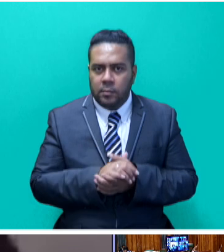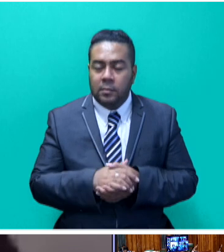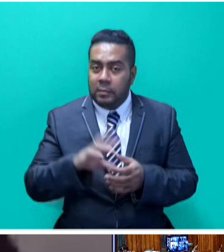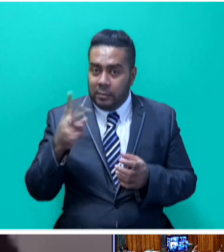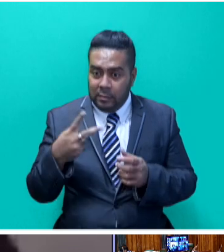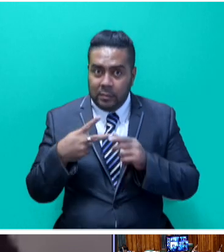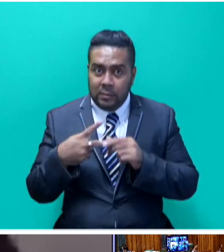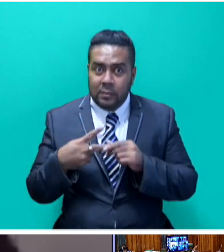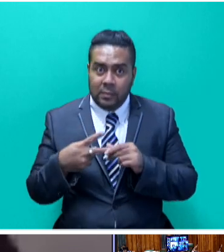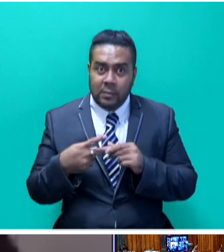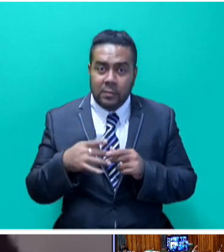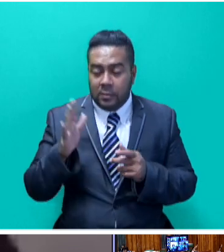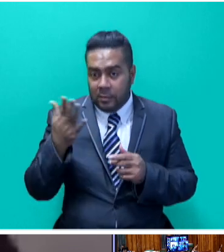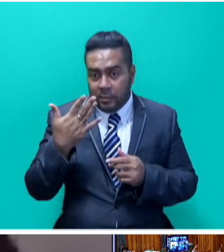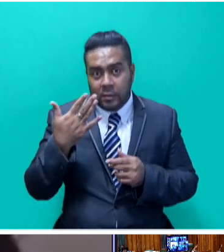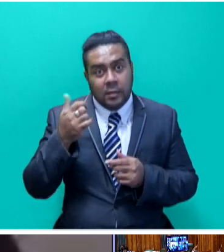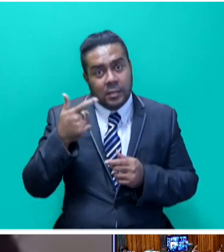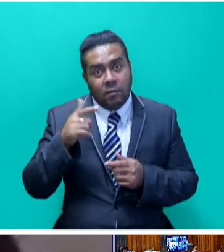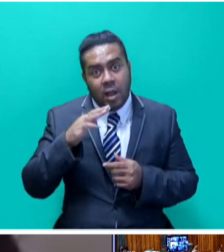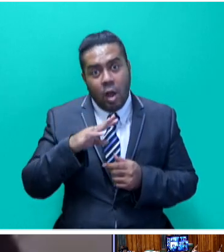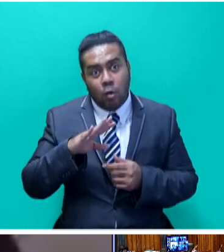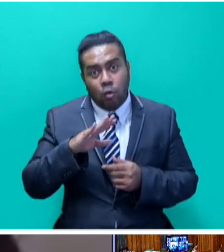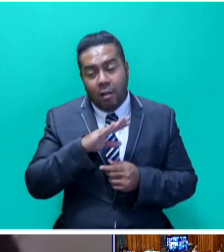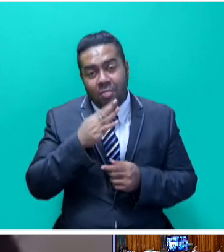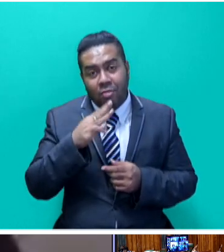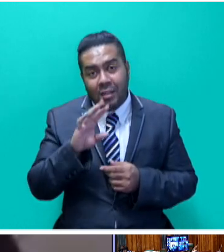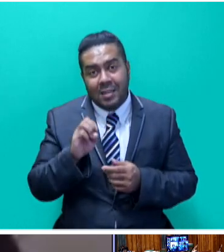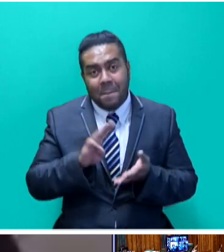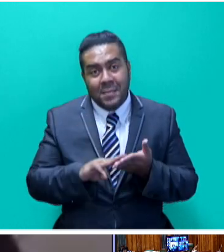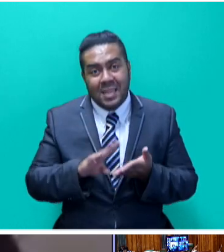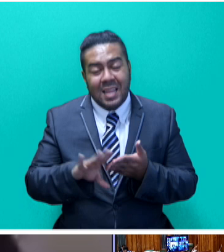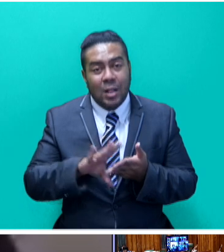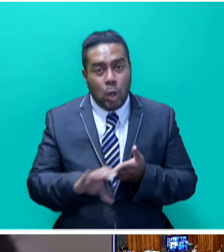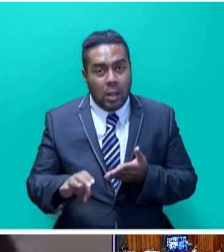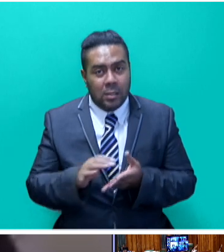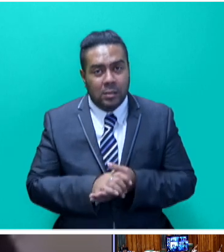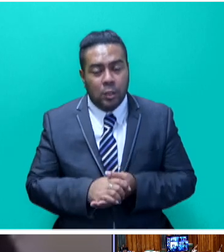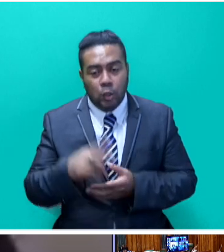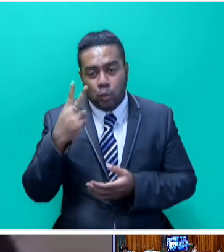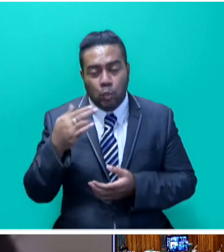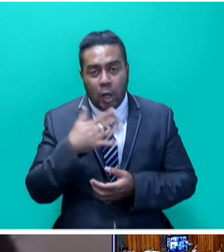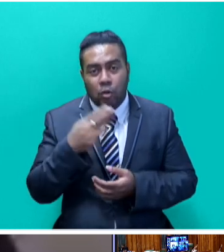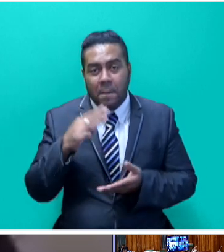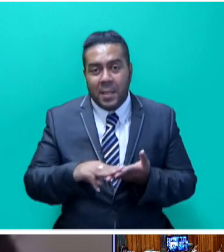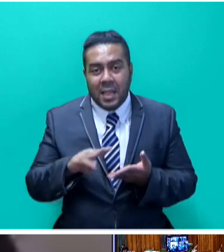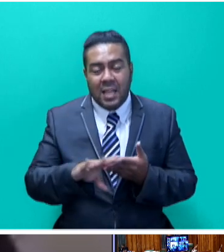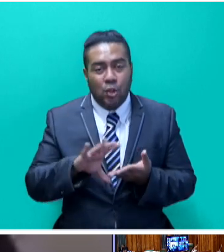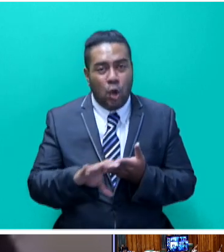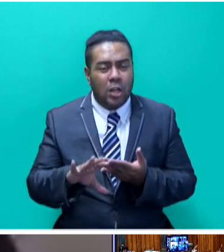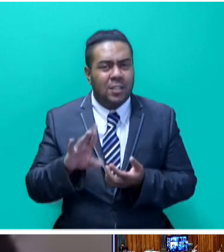Secondly, out of the $713 million in Head 50, $200 million is